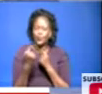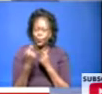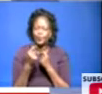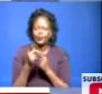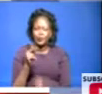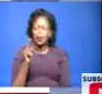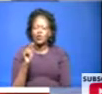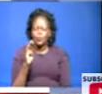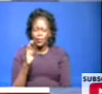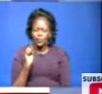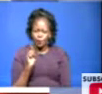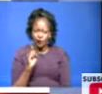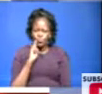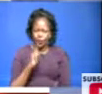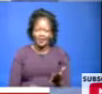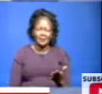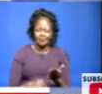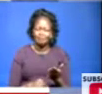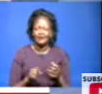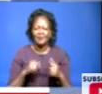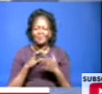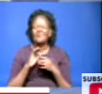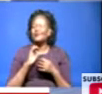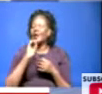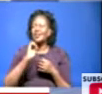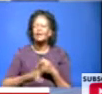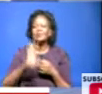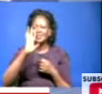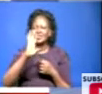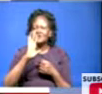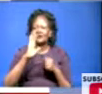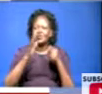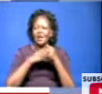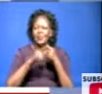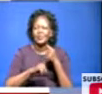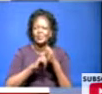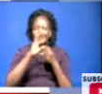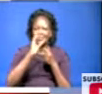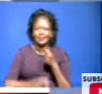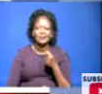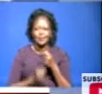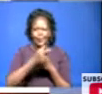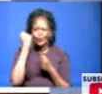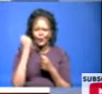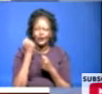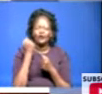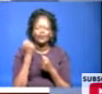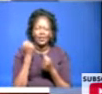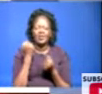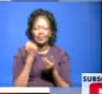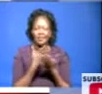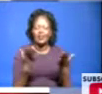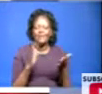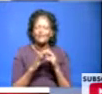the rate of inflation has risen to a 65-month high of 9.6%, driven by increases in prices